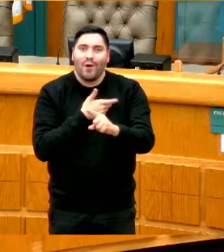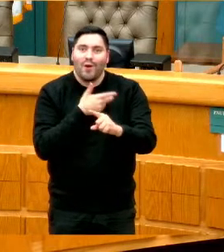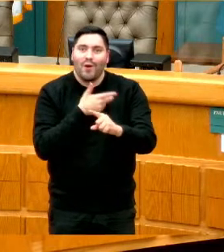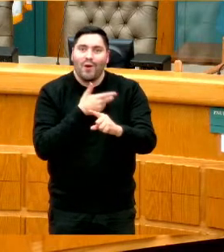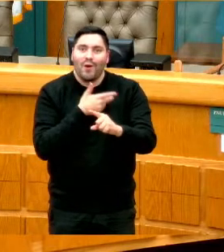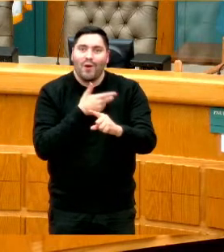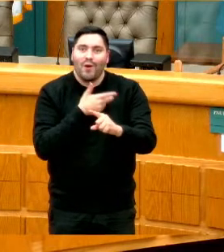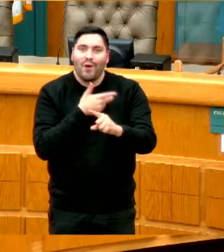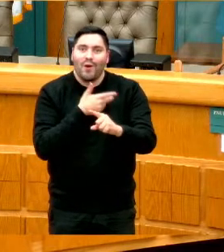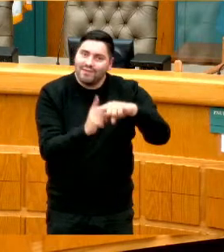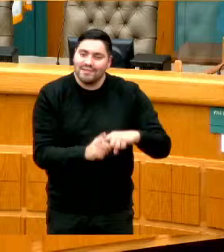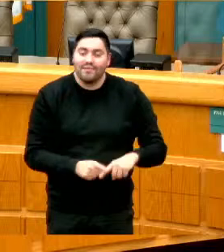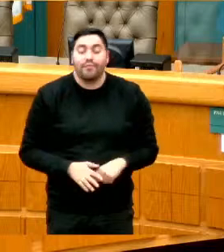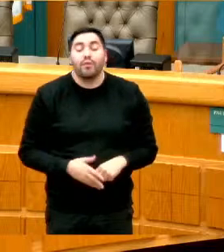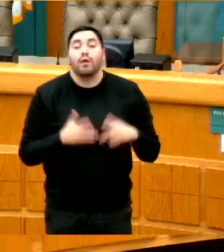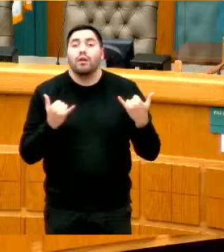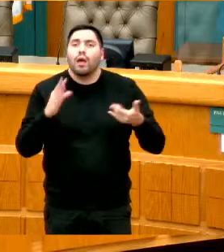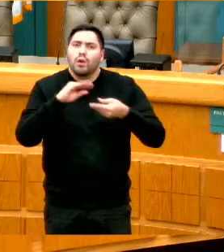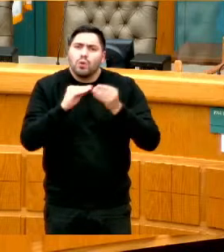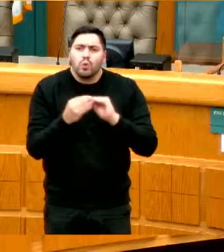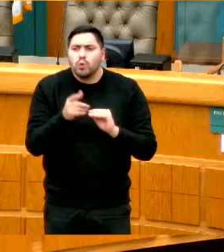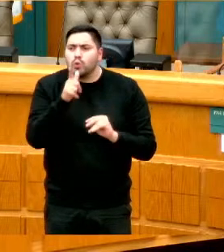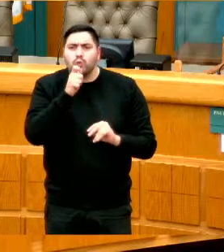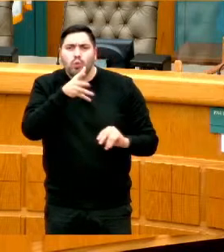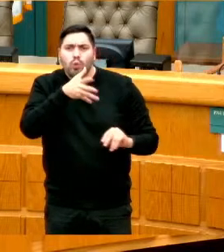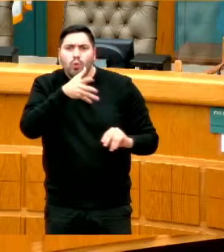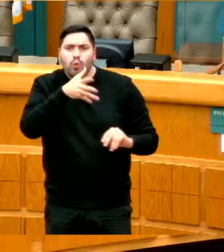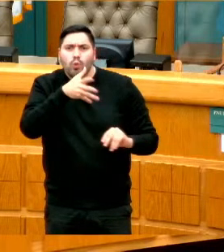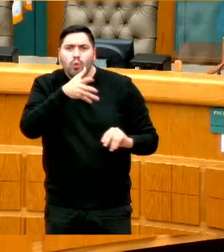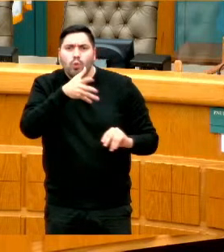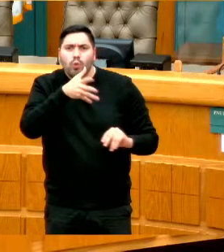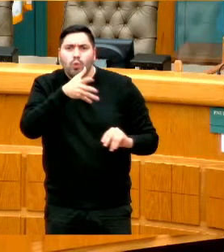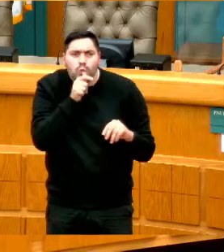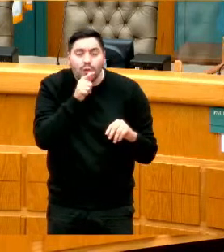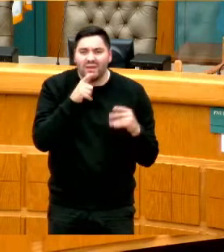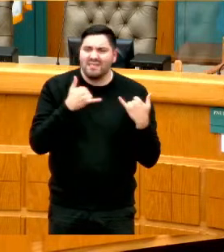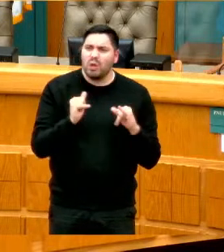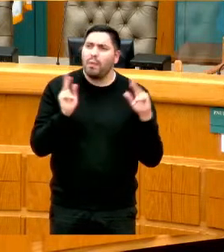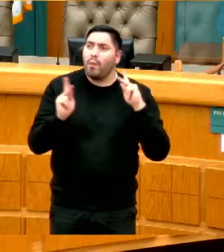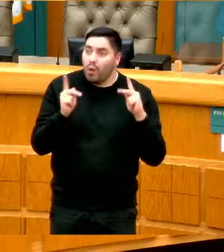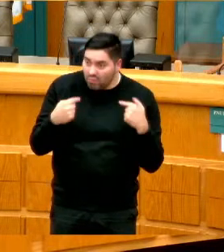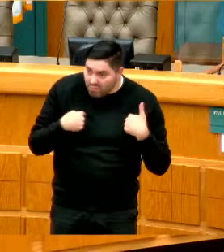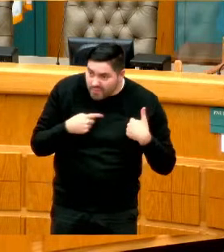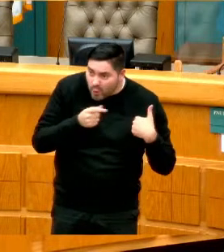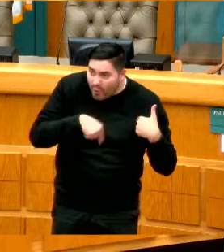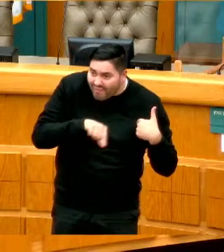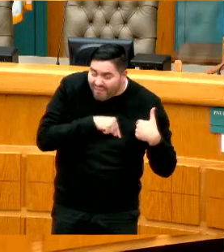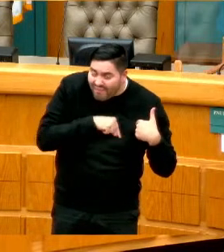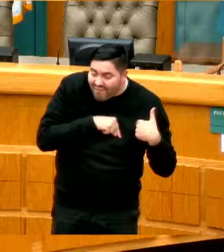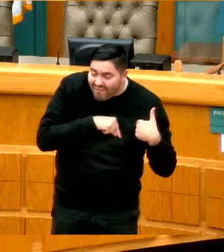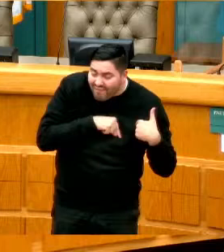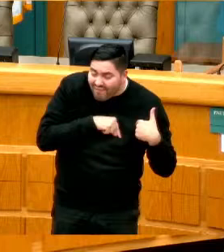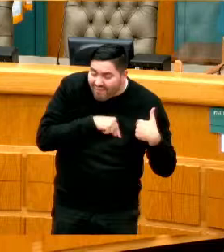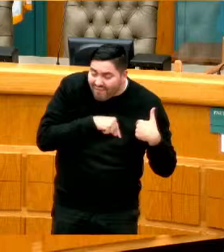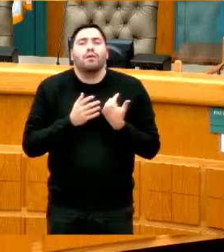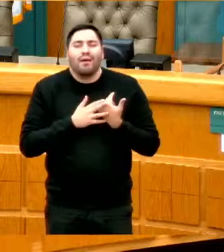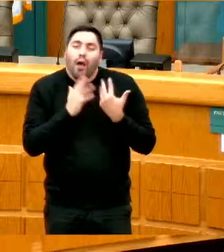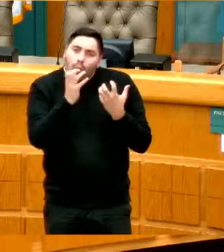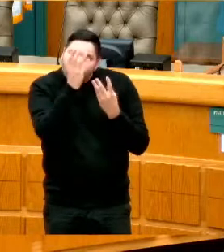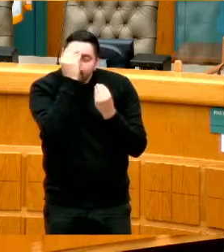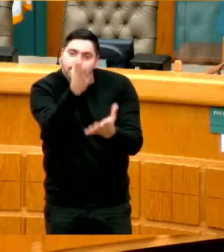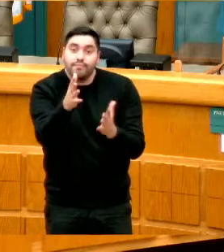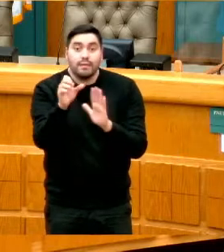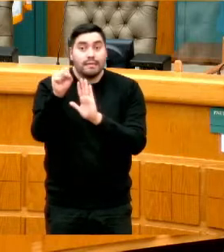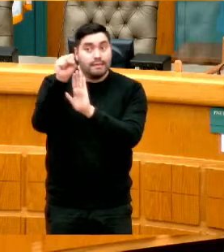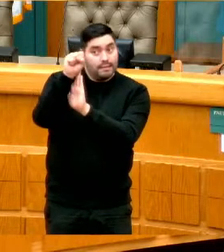Some statistics or some facts on who's eligible. We're seeing some of those comments still, so we want to make sure people know that the state